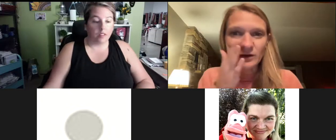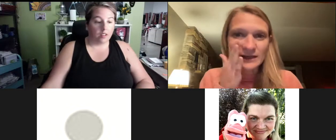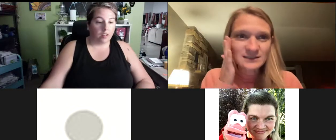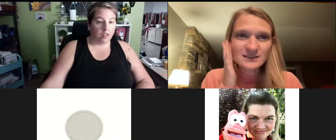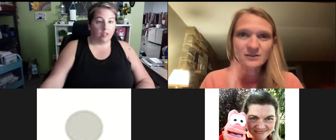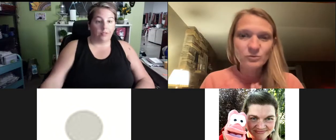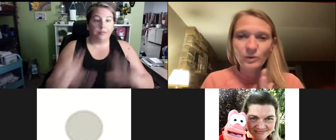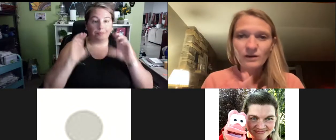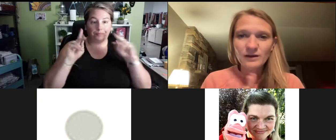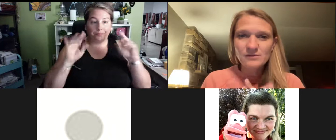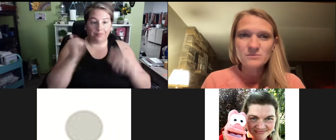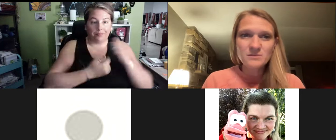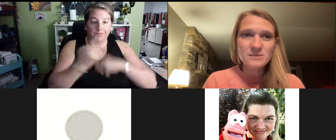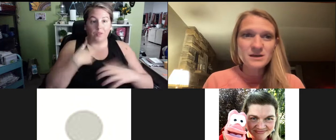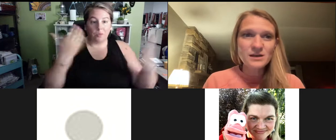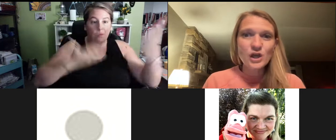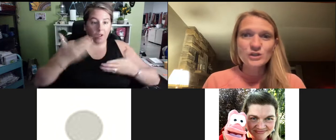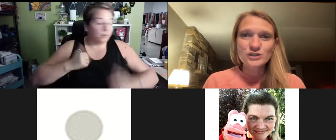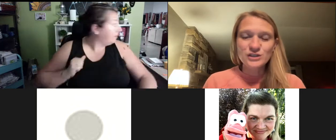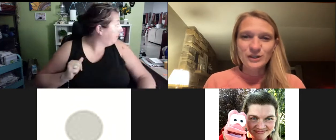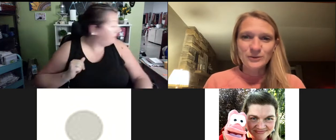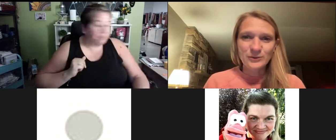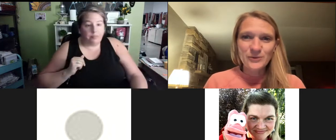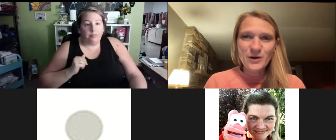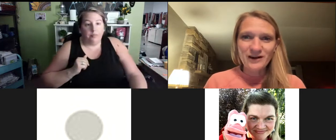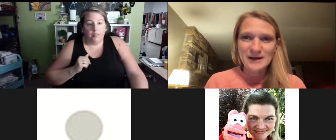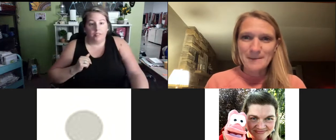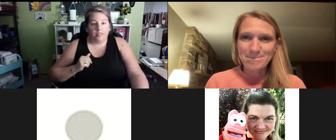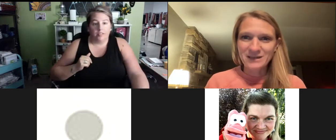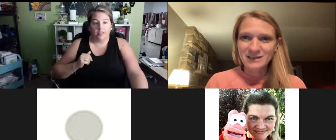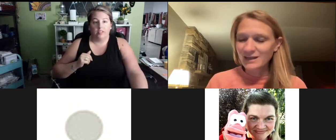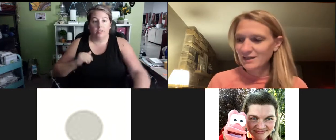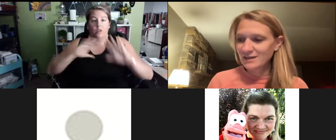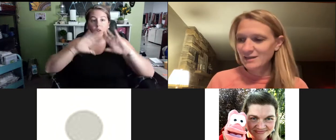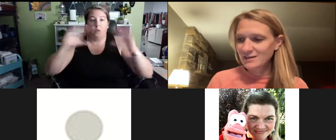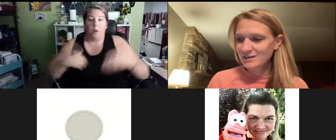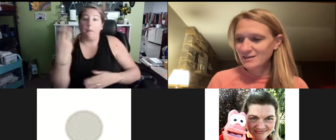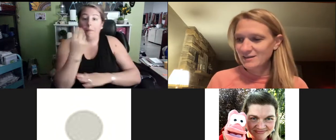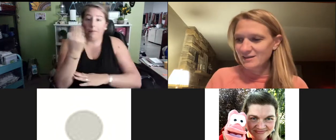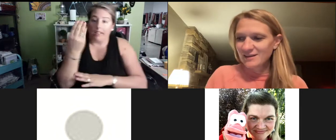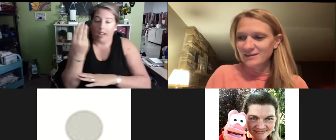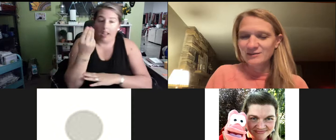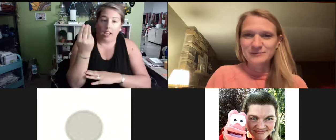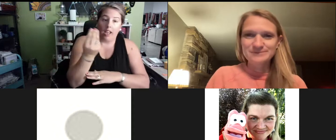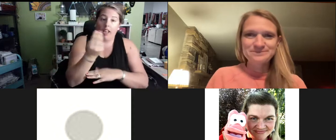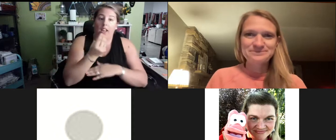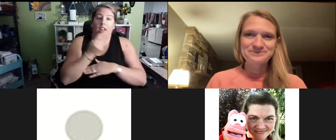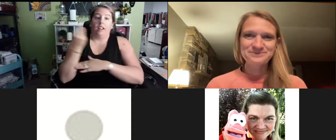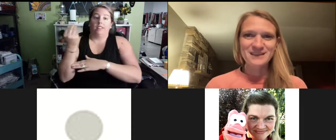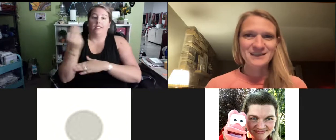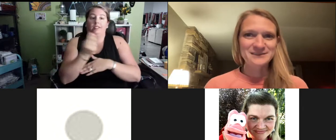All right, you guys, welcome to our Monday